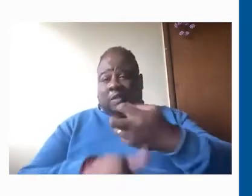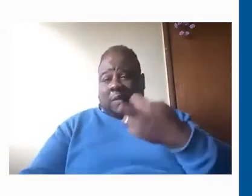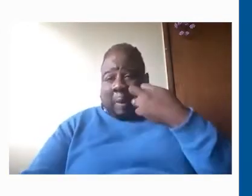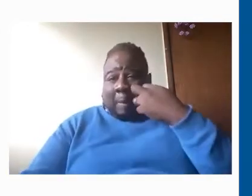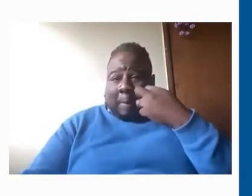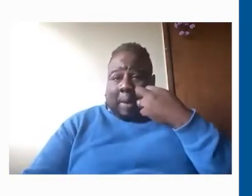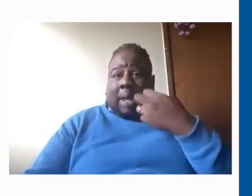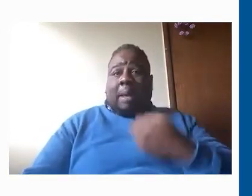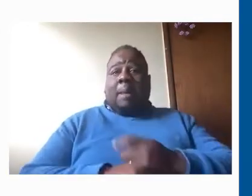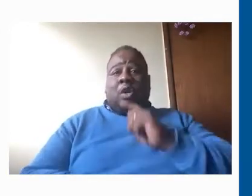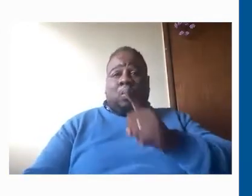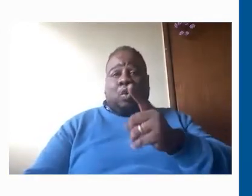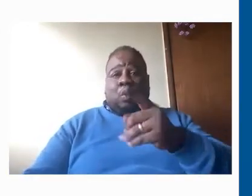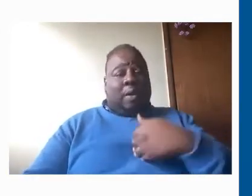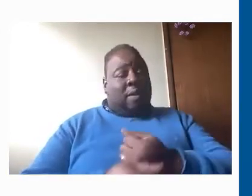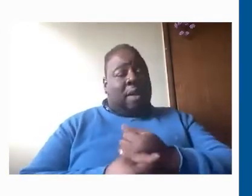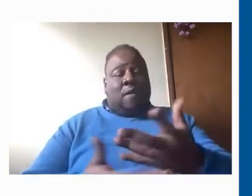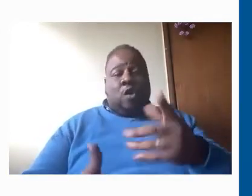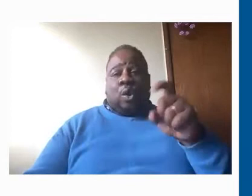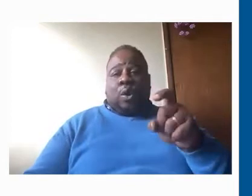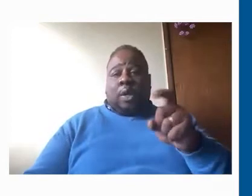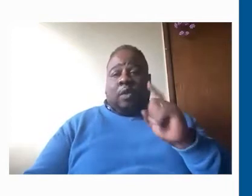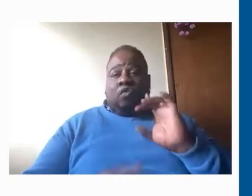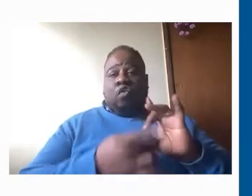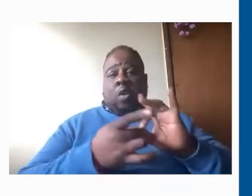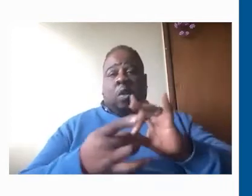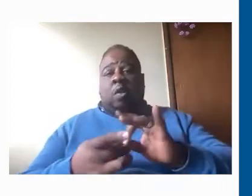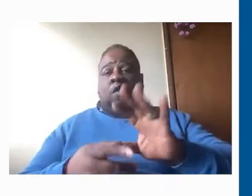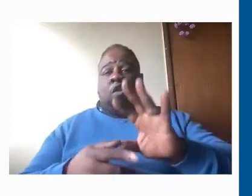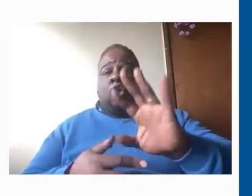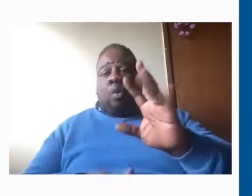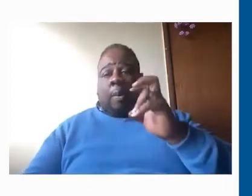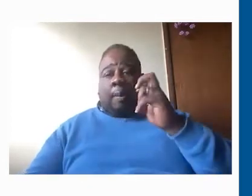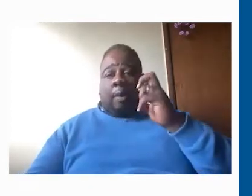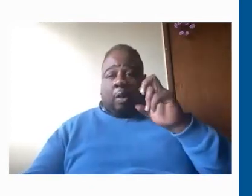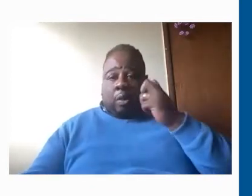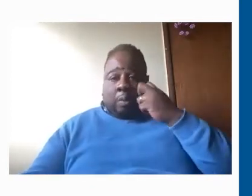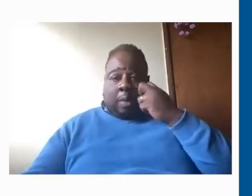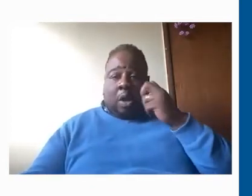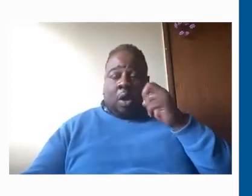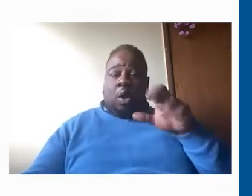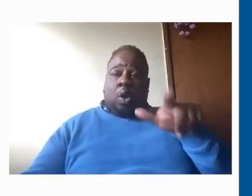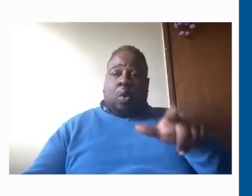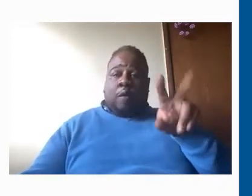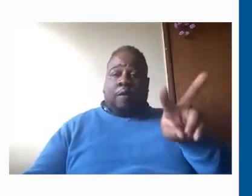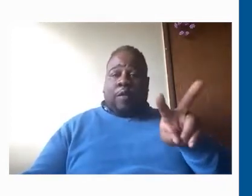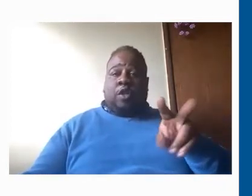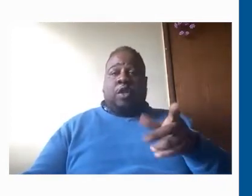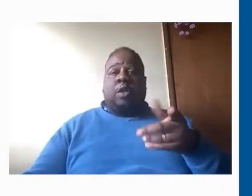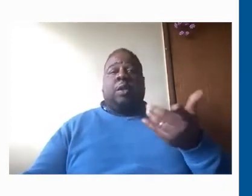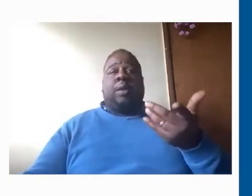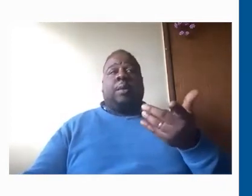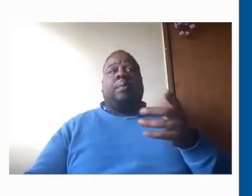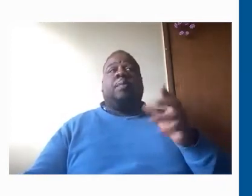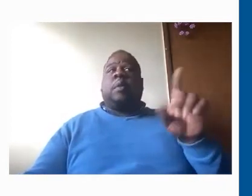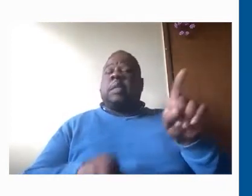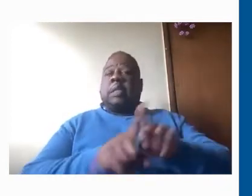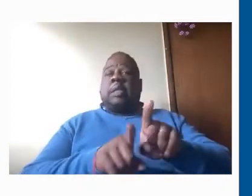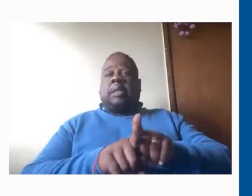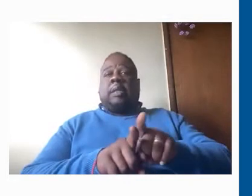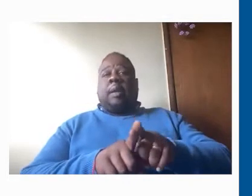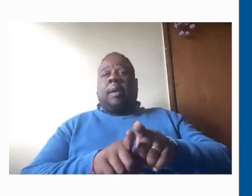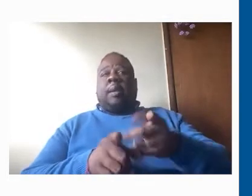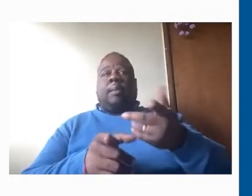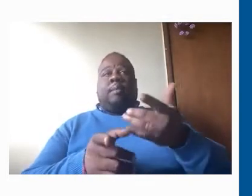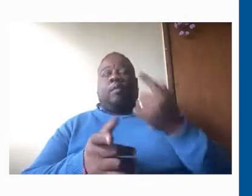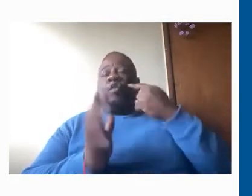provide a description of where you're going to be taking me? Because I have low vision myself. If someone grabs me and they don't really give me description of where I'm going,